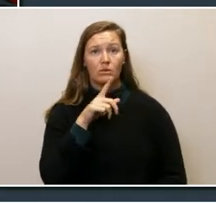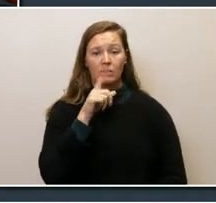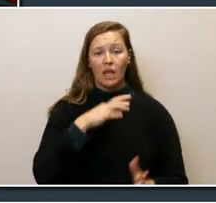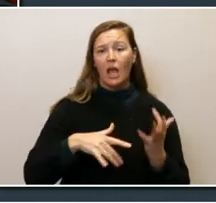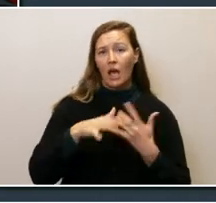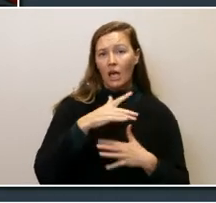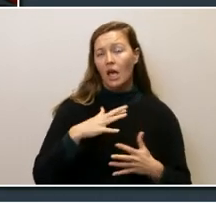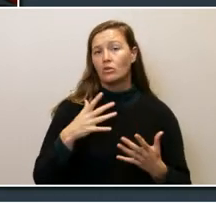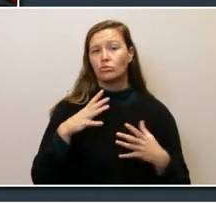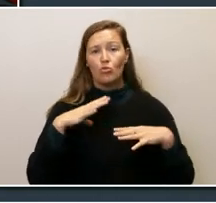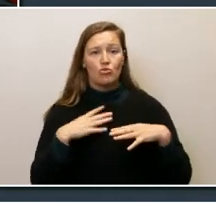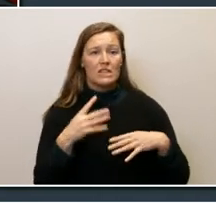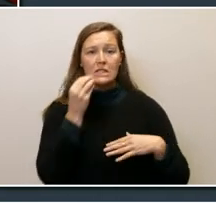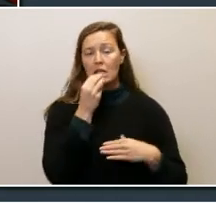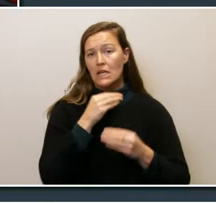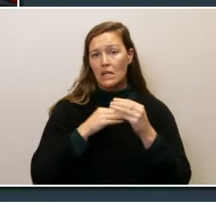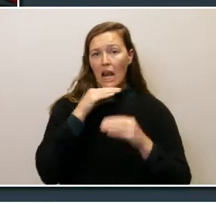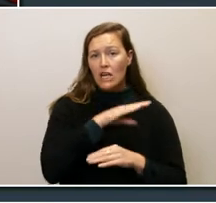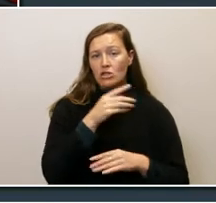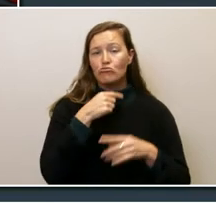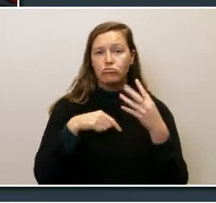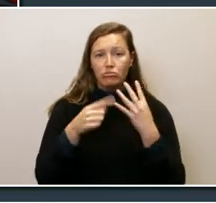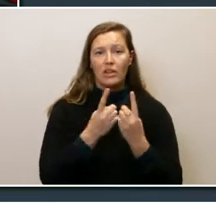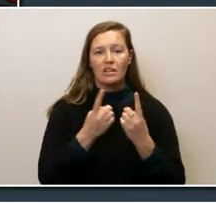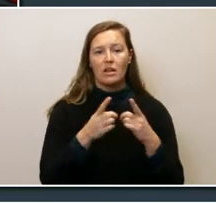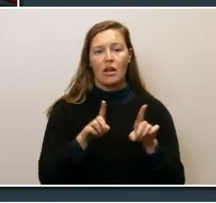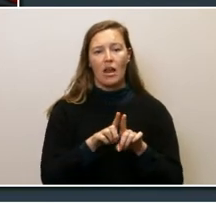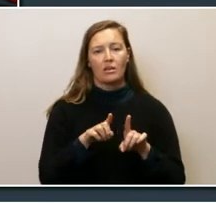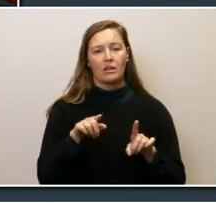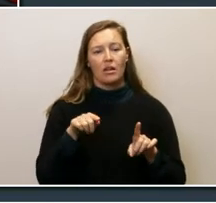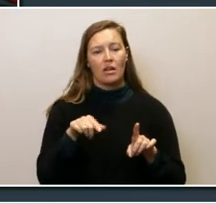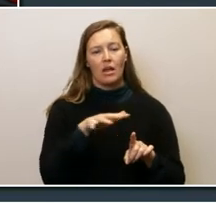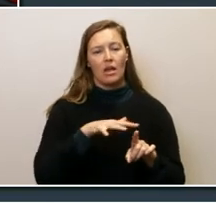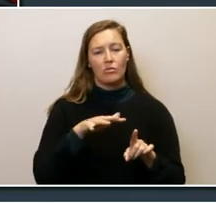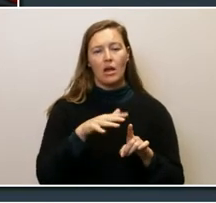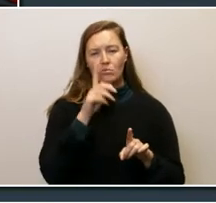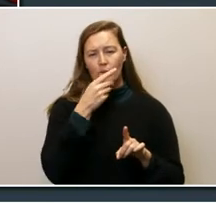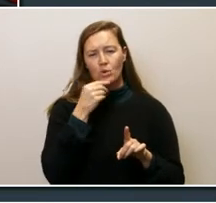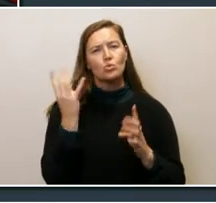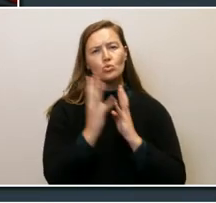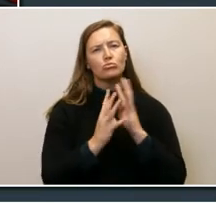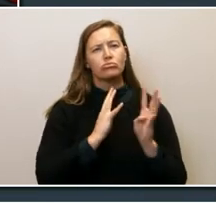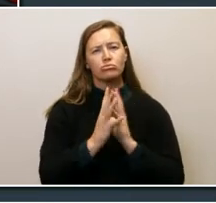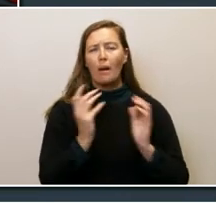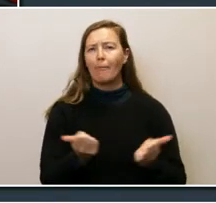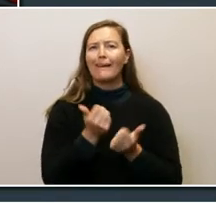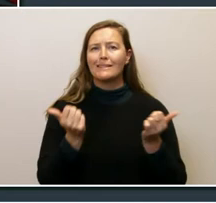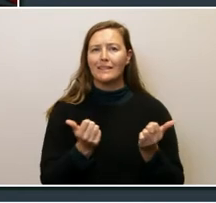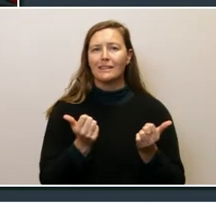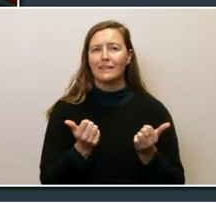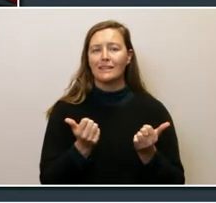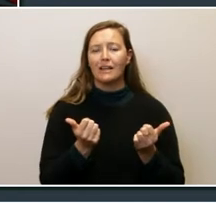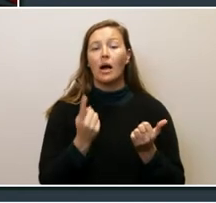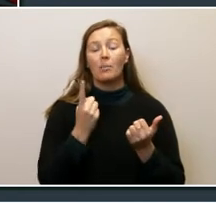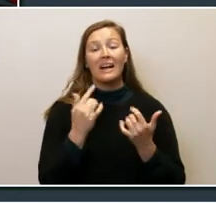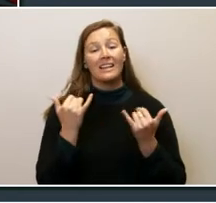you know, to hang out, to rest, to eat their lunch, to socialise. It was an end of town that was well used by the people of Napier.